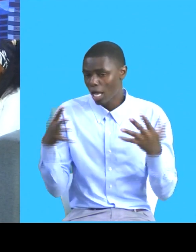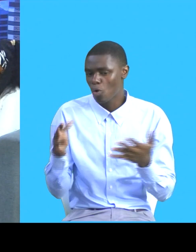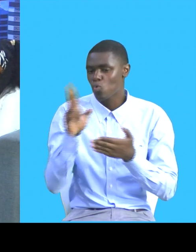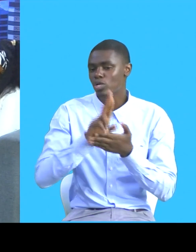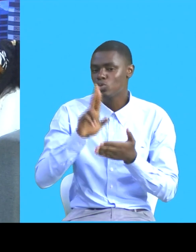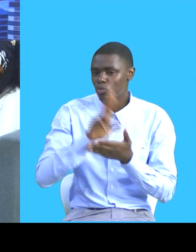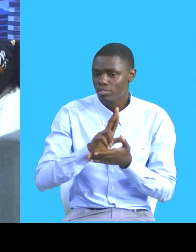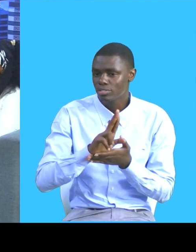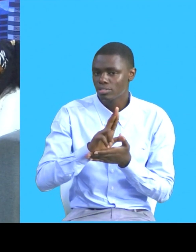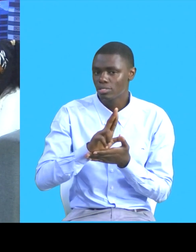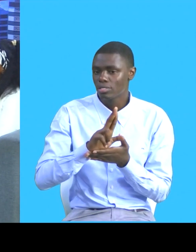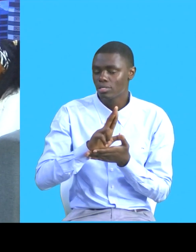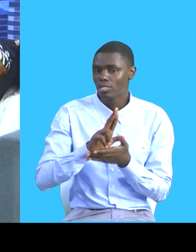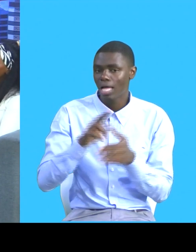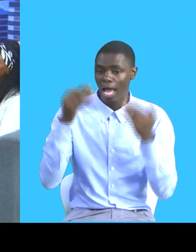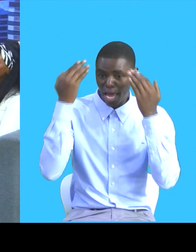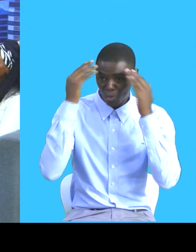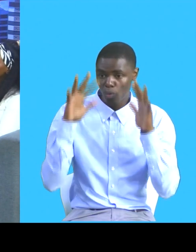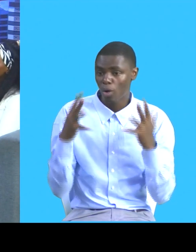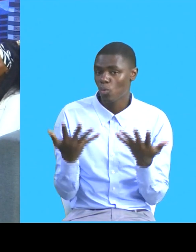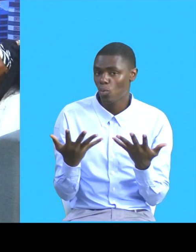spend I don't know how